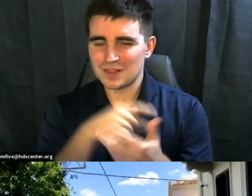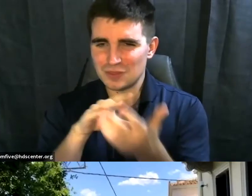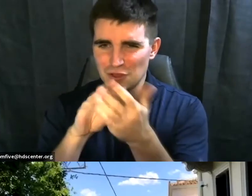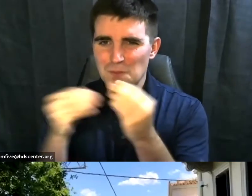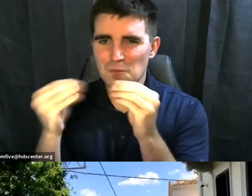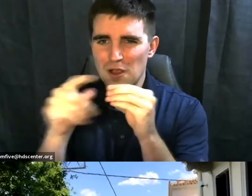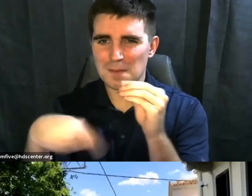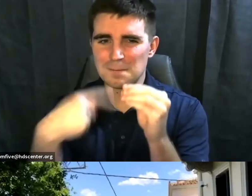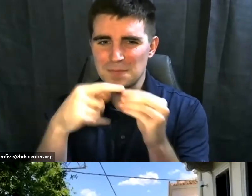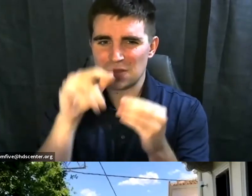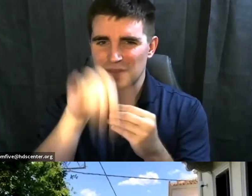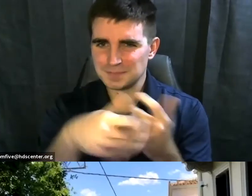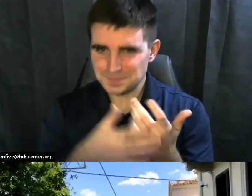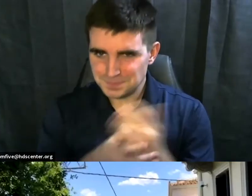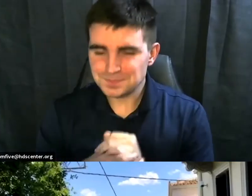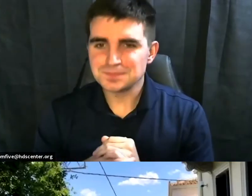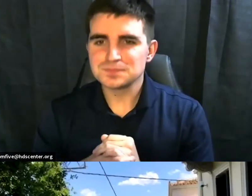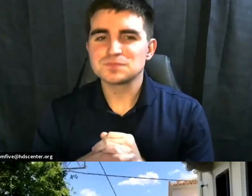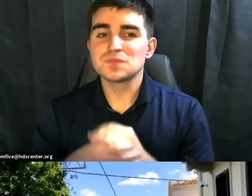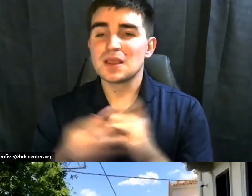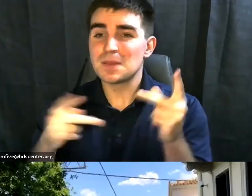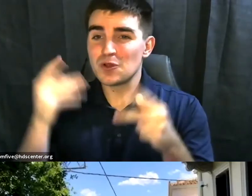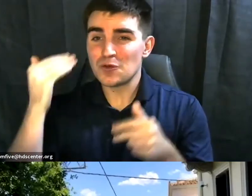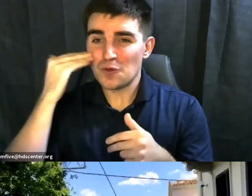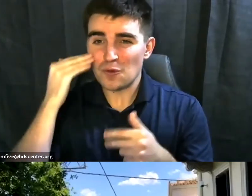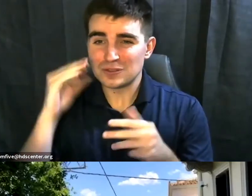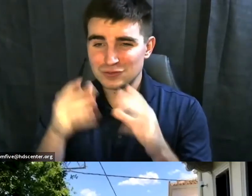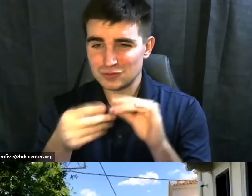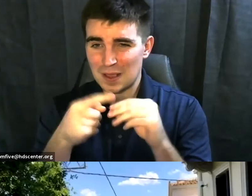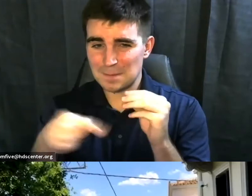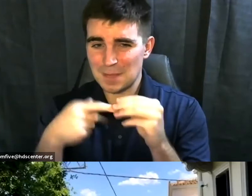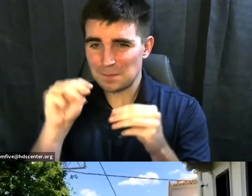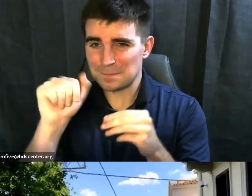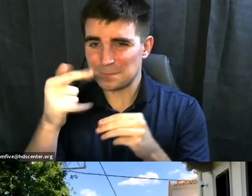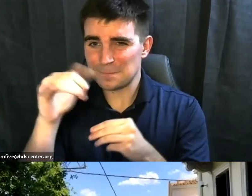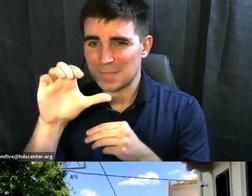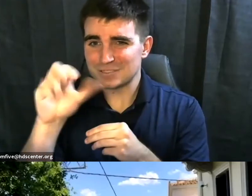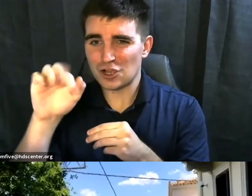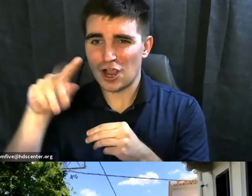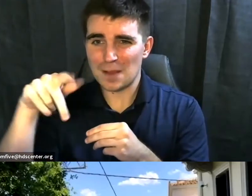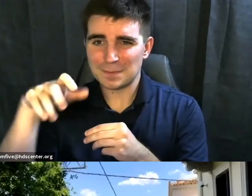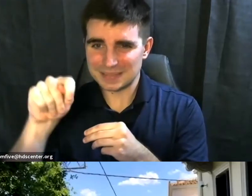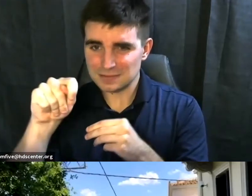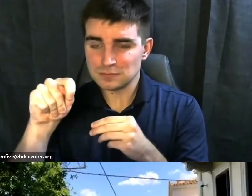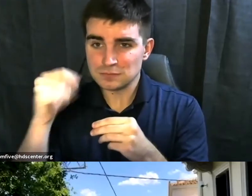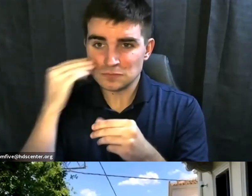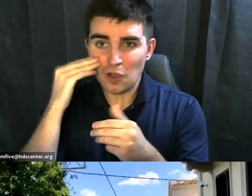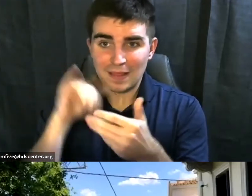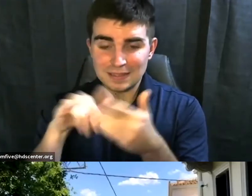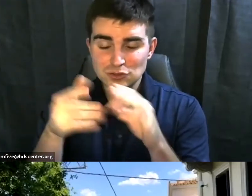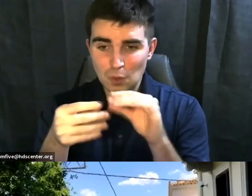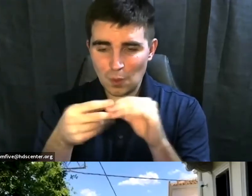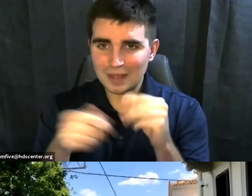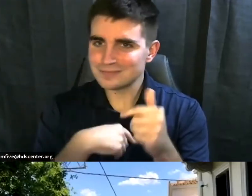of the people that know the story best of Magic Carpet in its early days, many of them have since passed away, including Edna